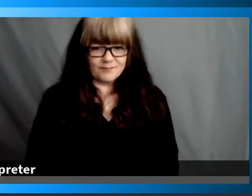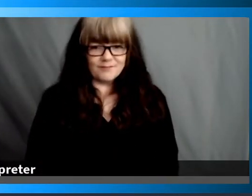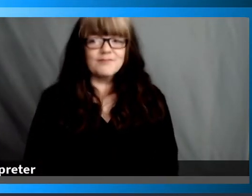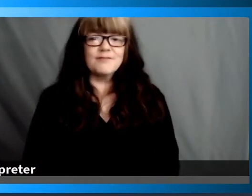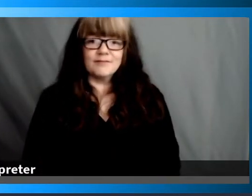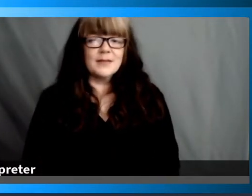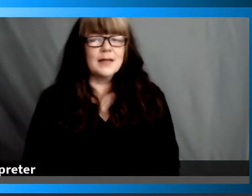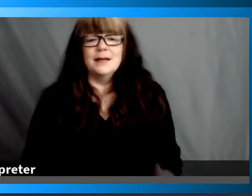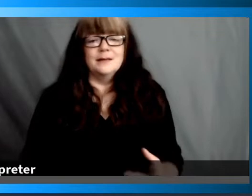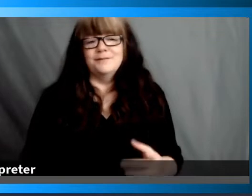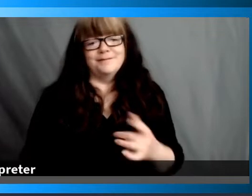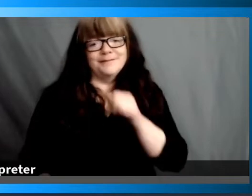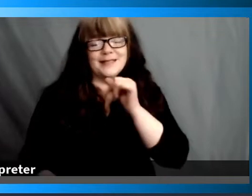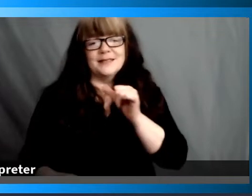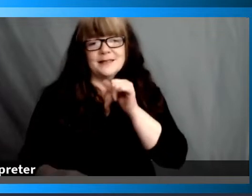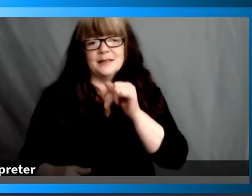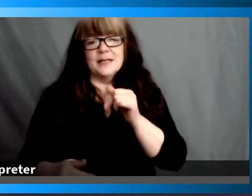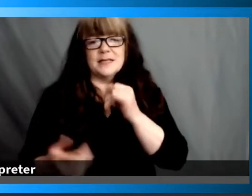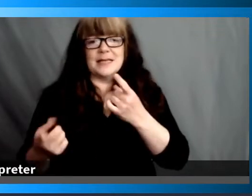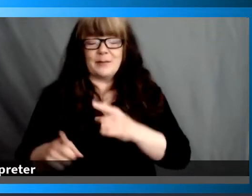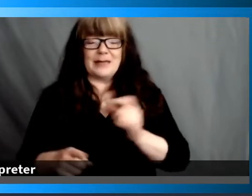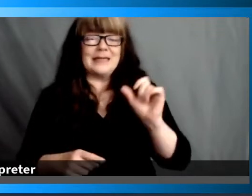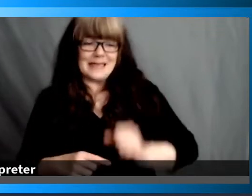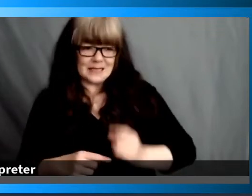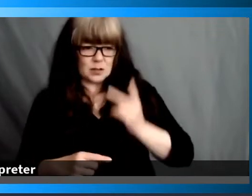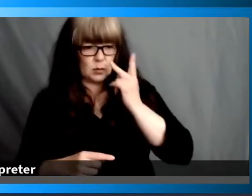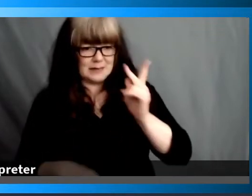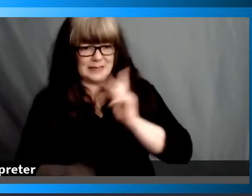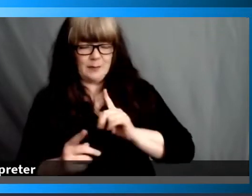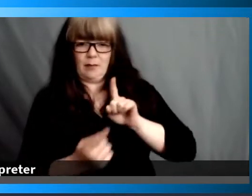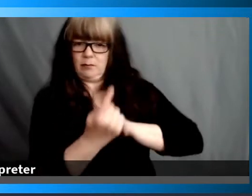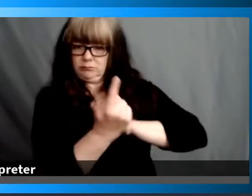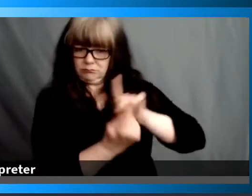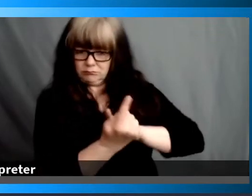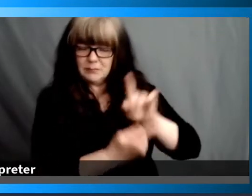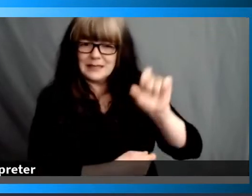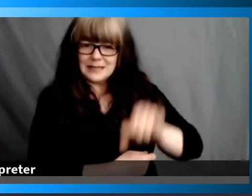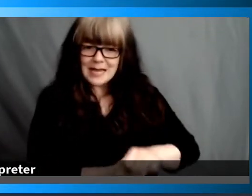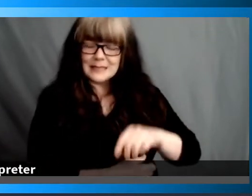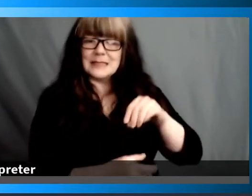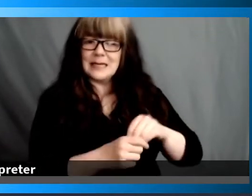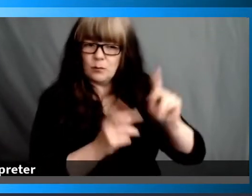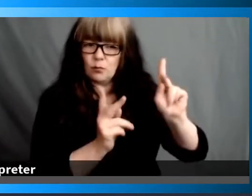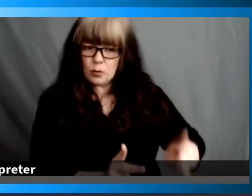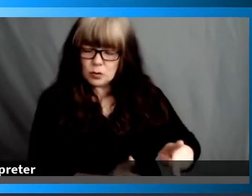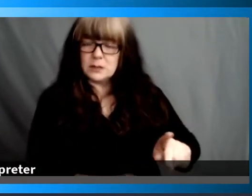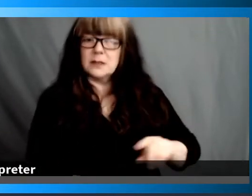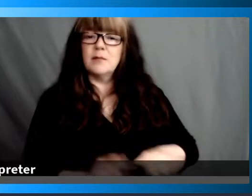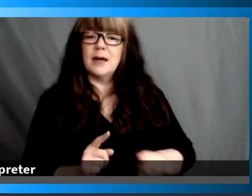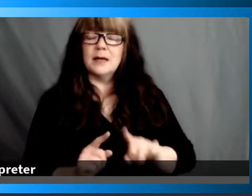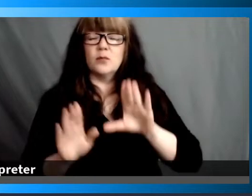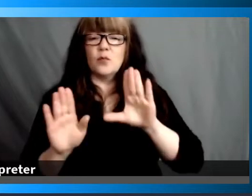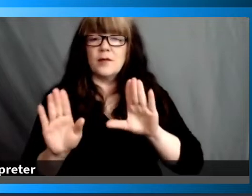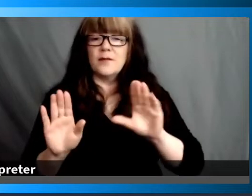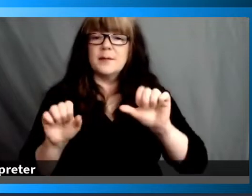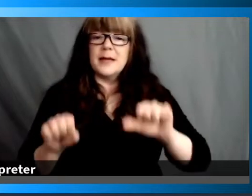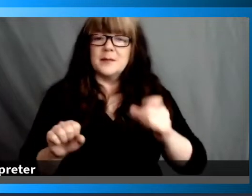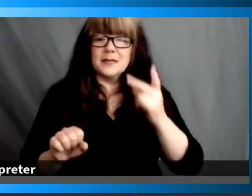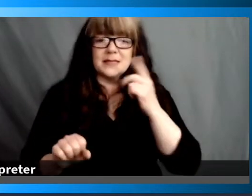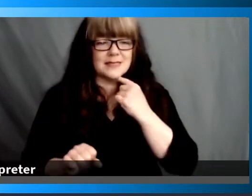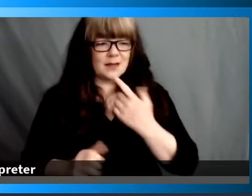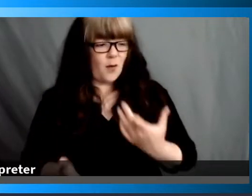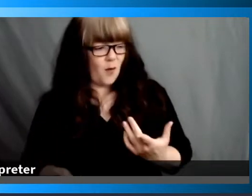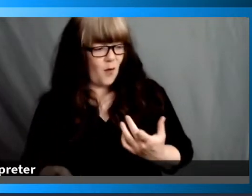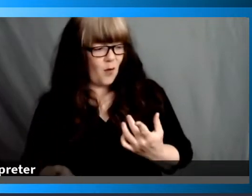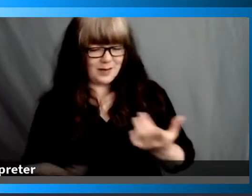And you don't get that at real, like, yes, you get to see that person in person, but it's so wonderful to be able to be like, this is where